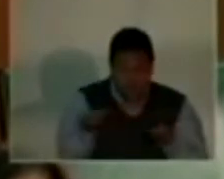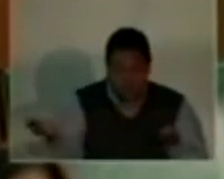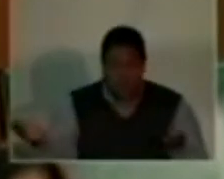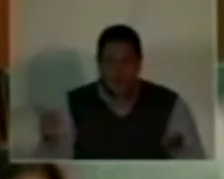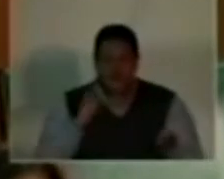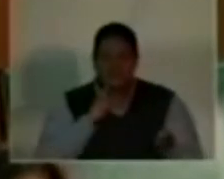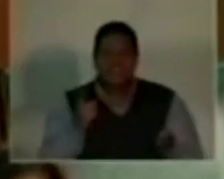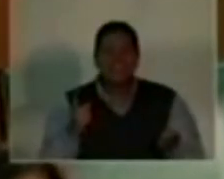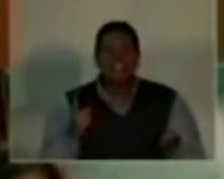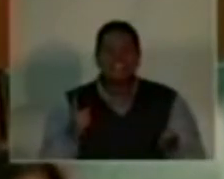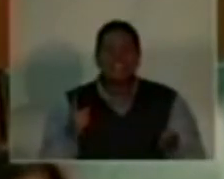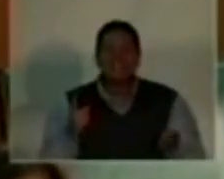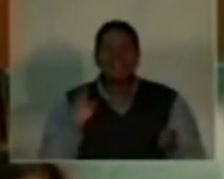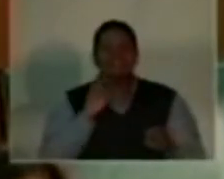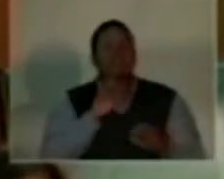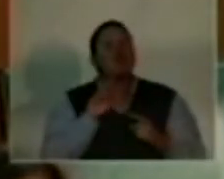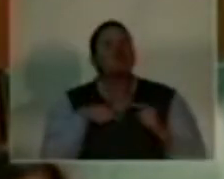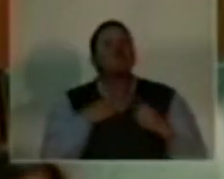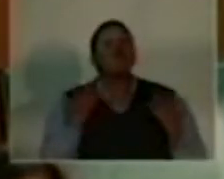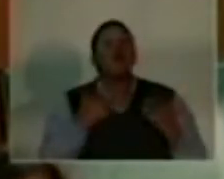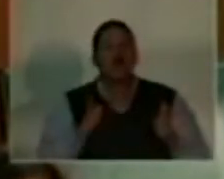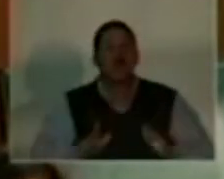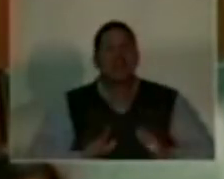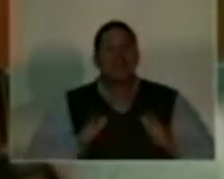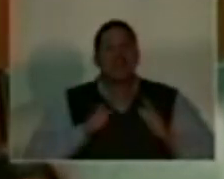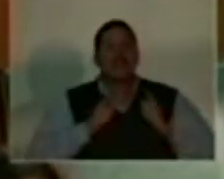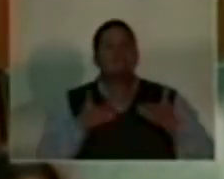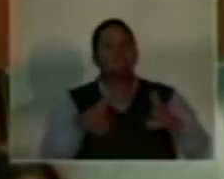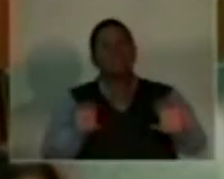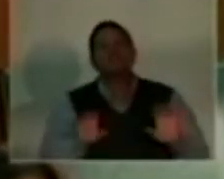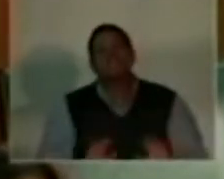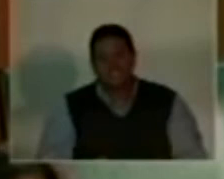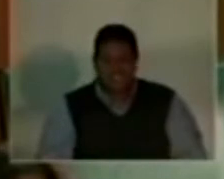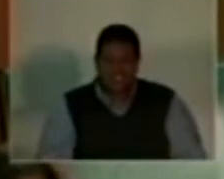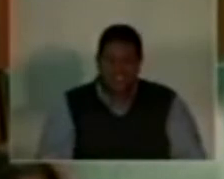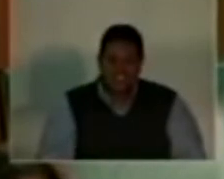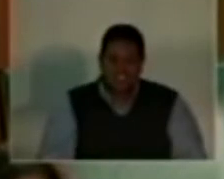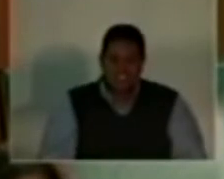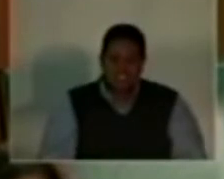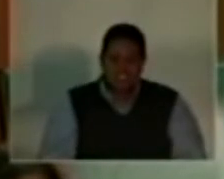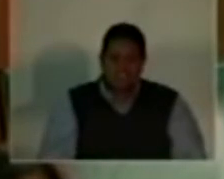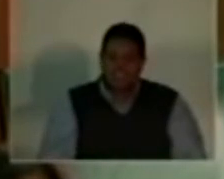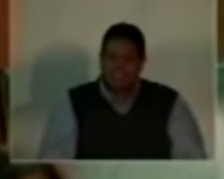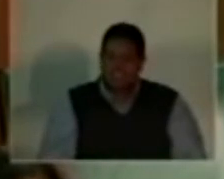all about life chances.